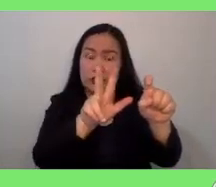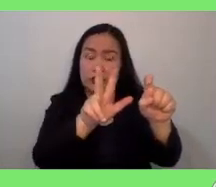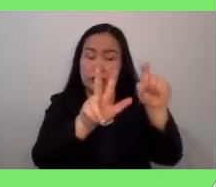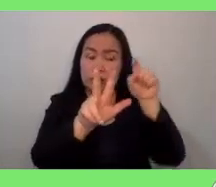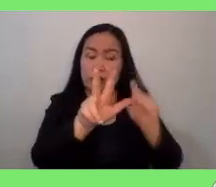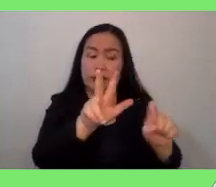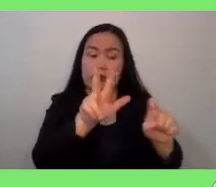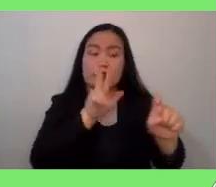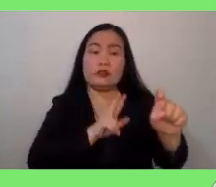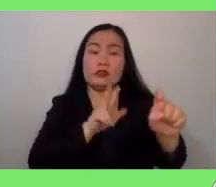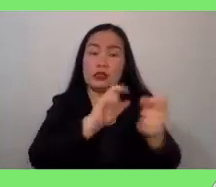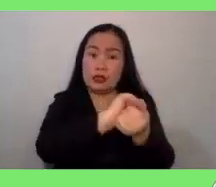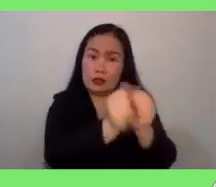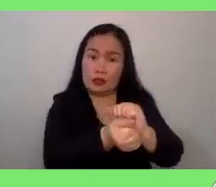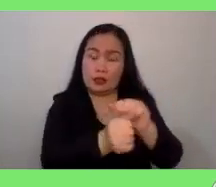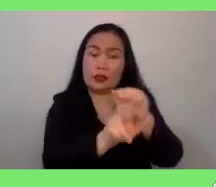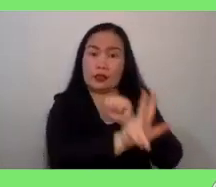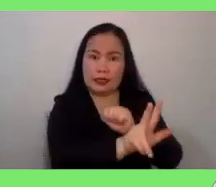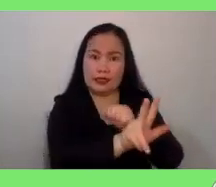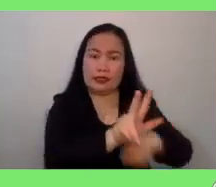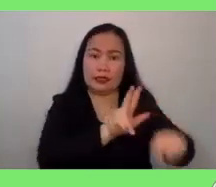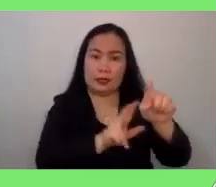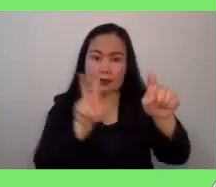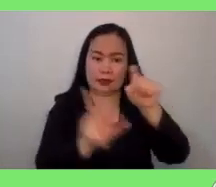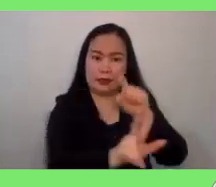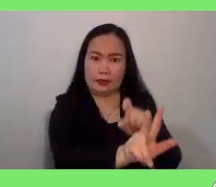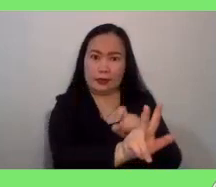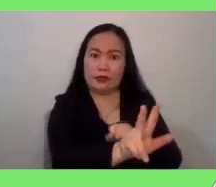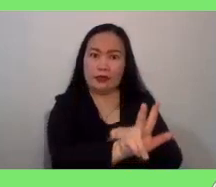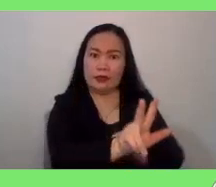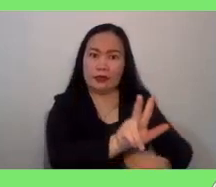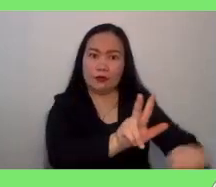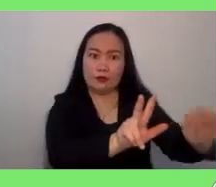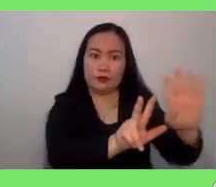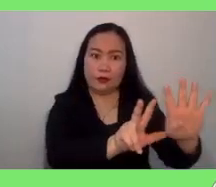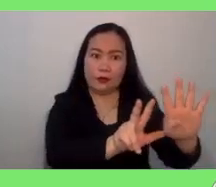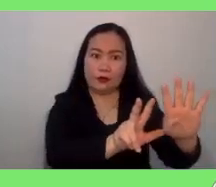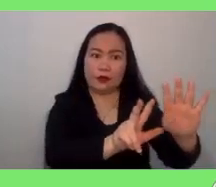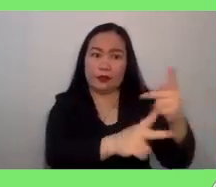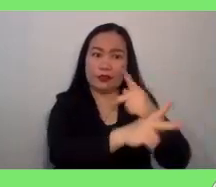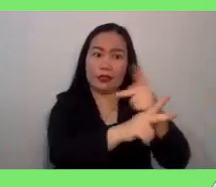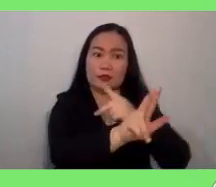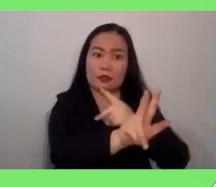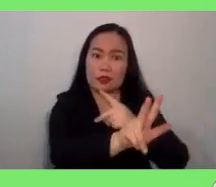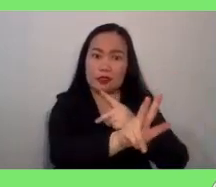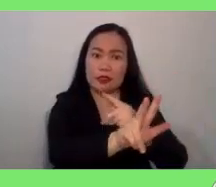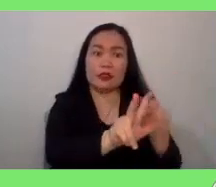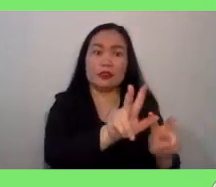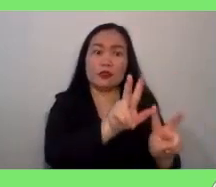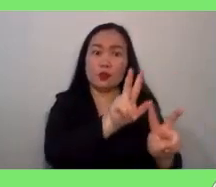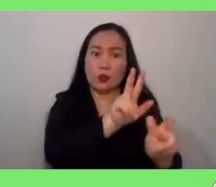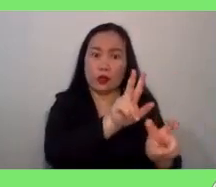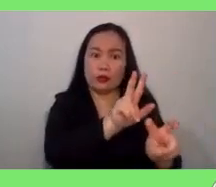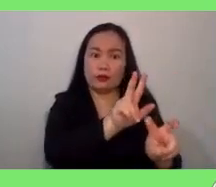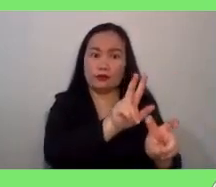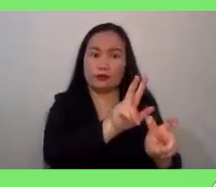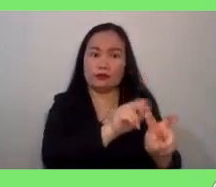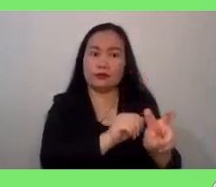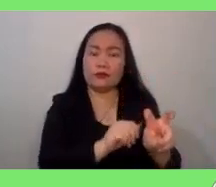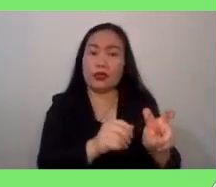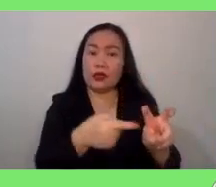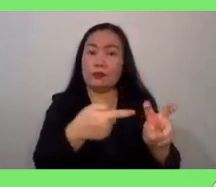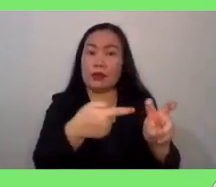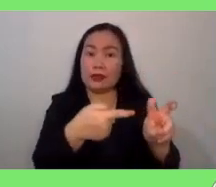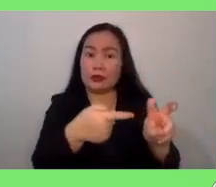po ay papalitan natin ng 3. Okay. So, I have here 4 times 3. This is 12. So,